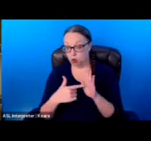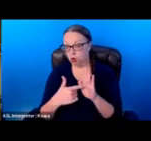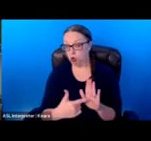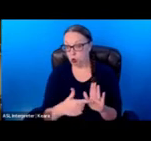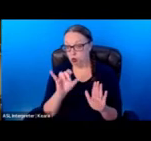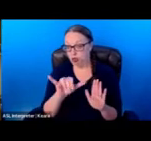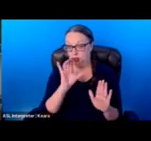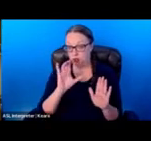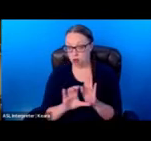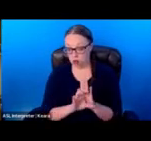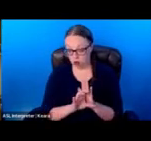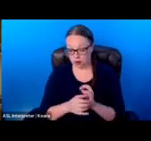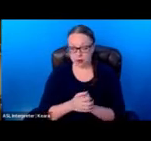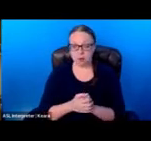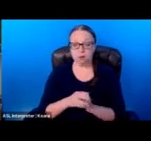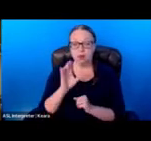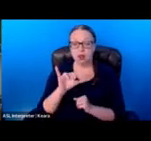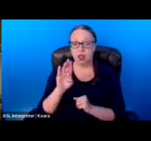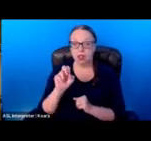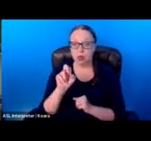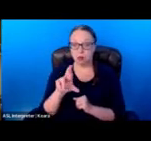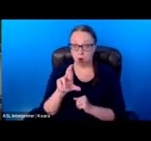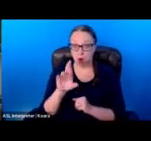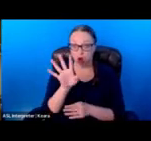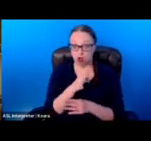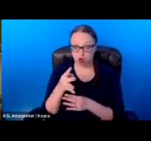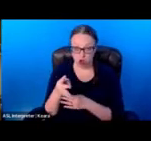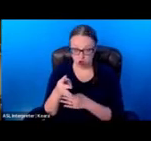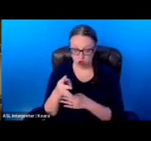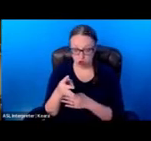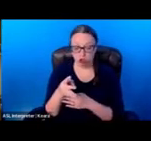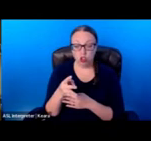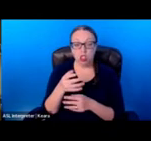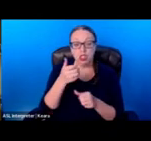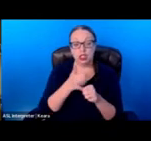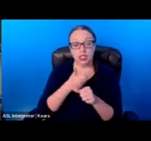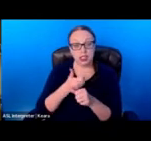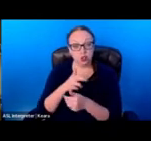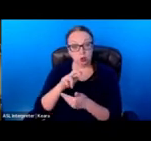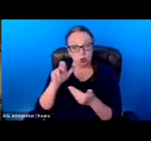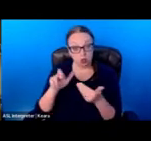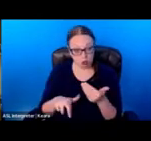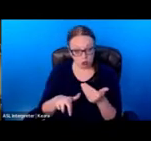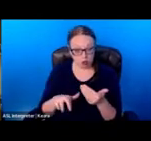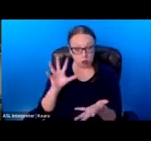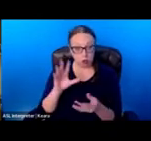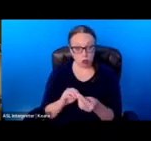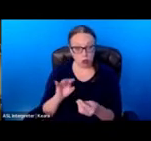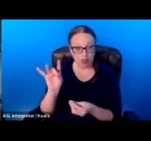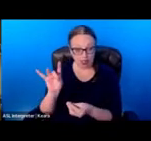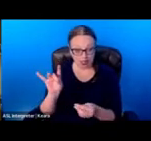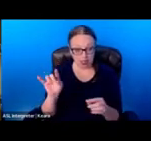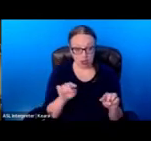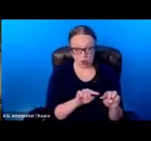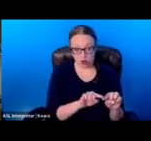figure. So this is a bar chart. Each of the outcomes that we looked at, there are 8 in total, are listed at the bottom